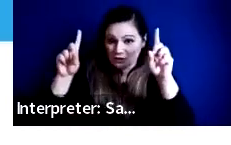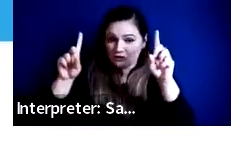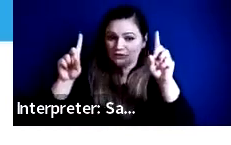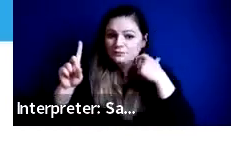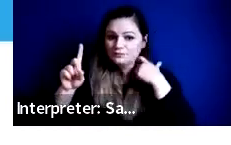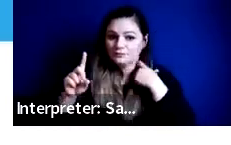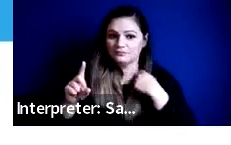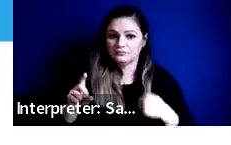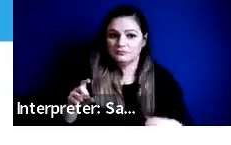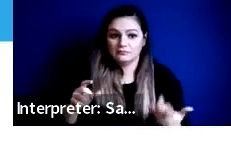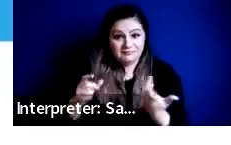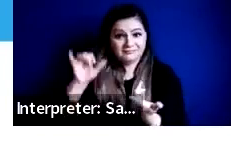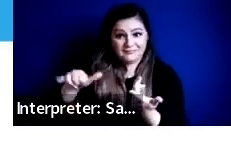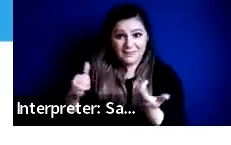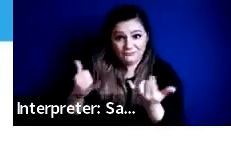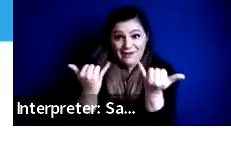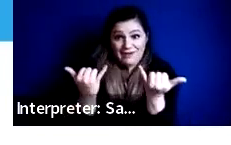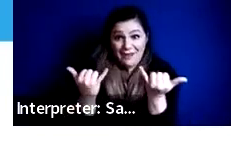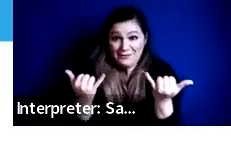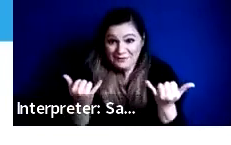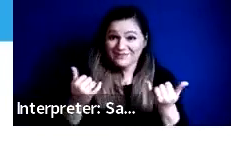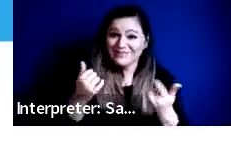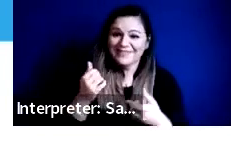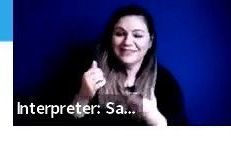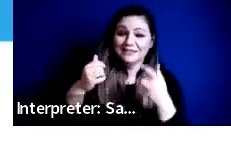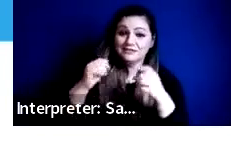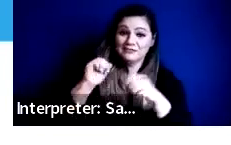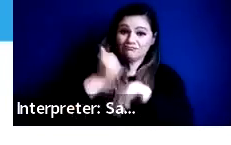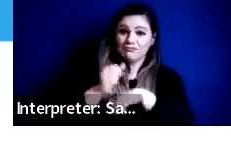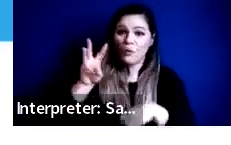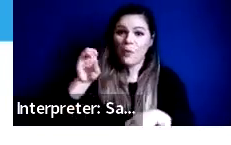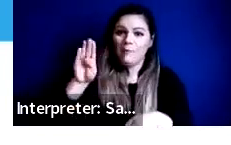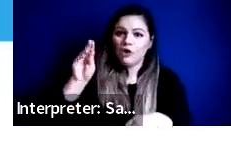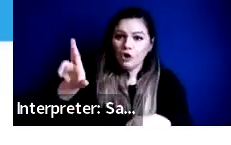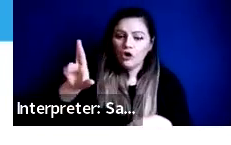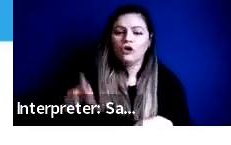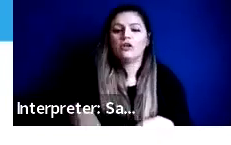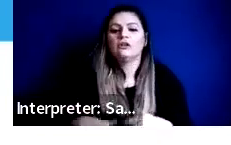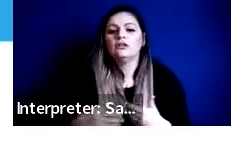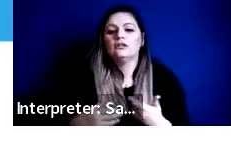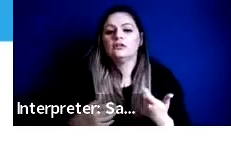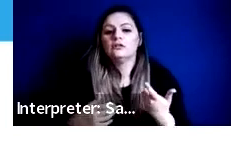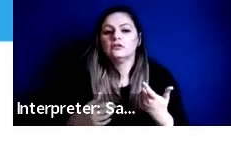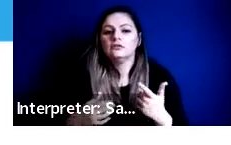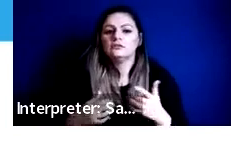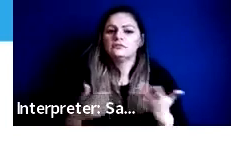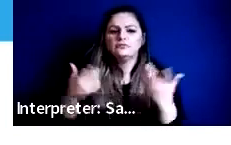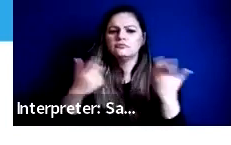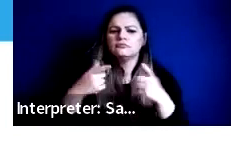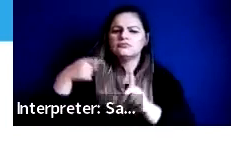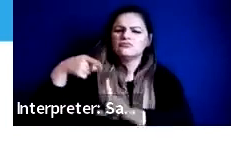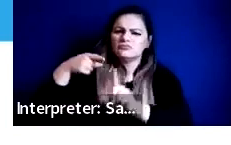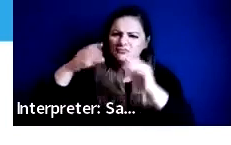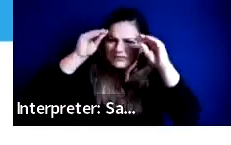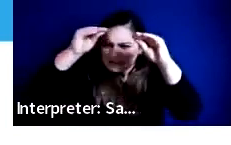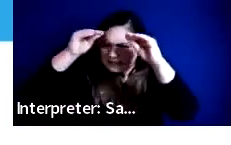hosting webinars, putting out our targeted messaging to provide education not only